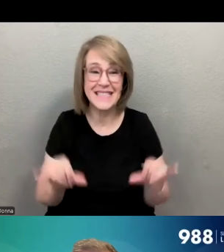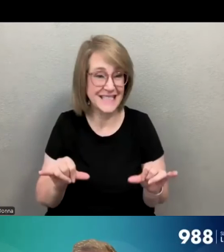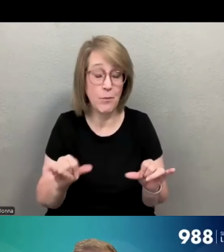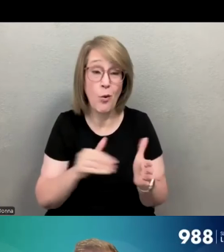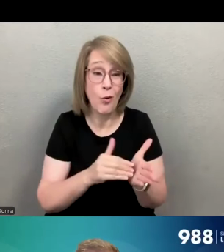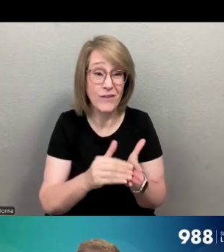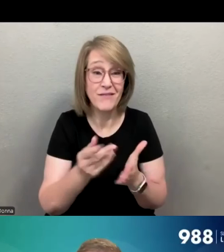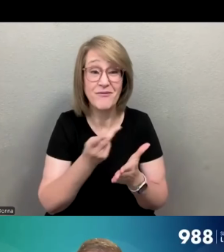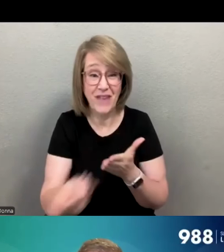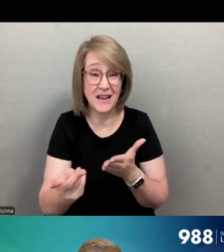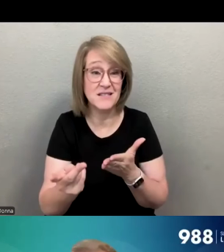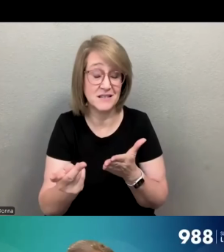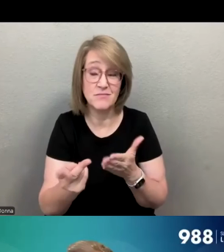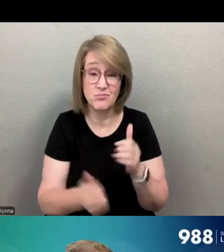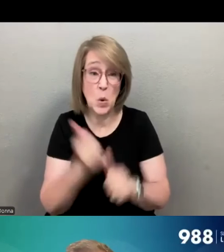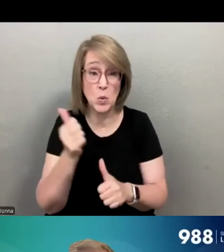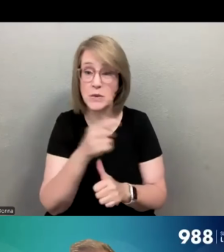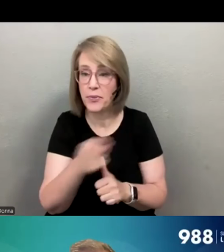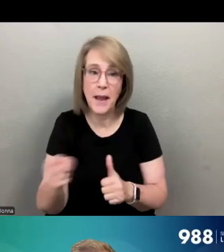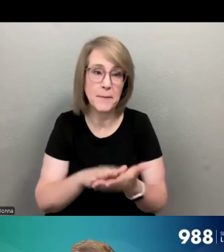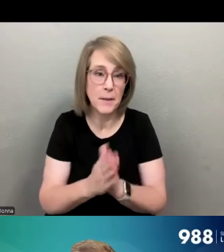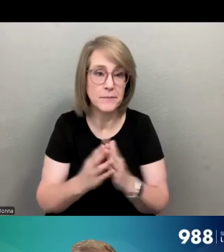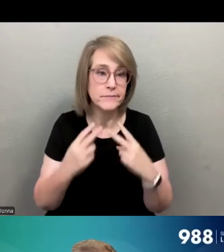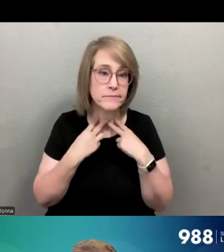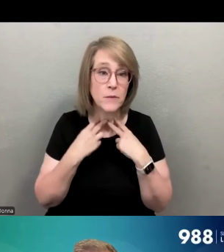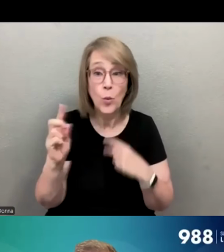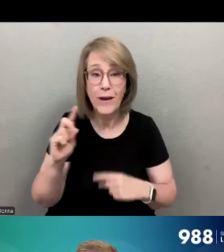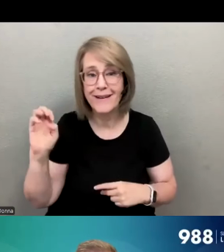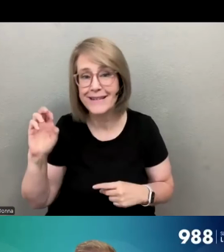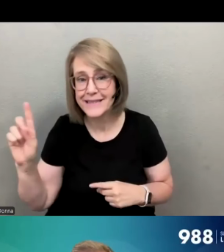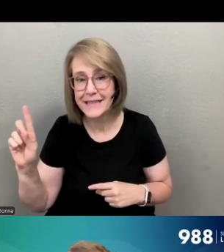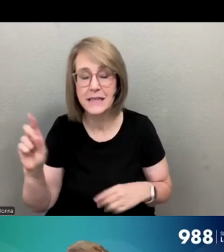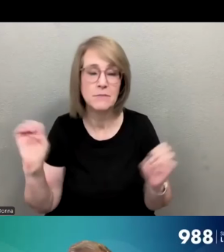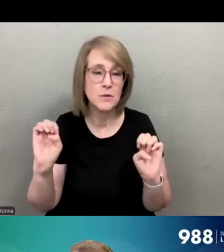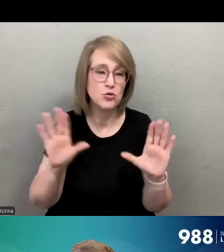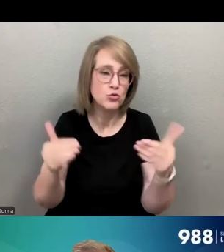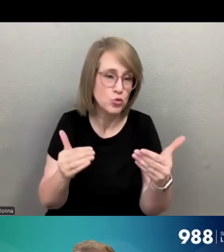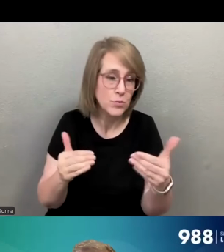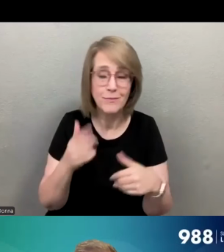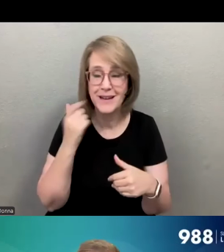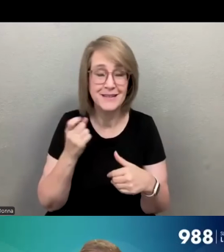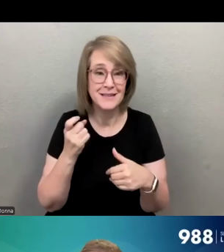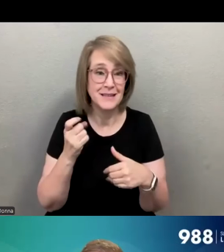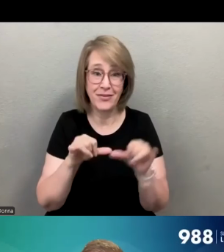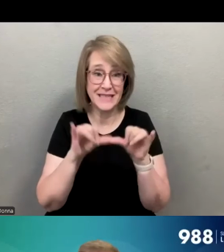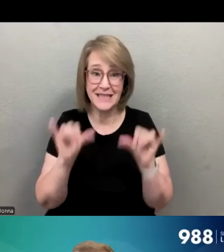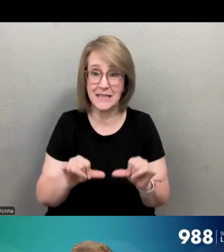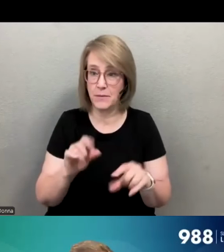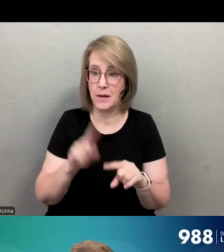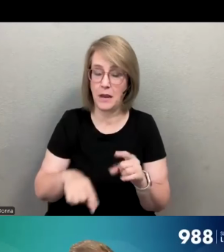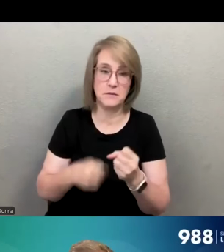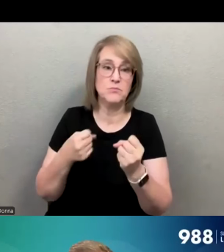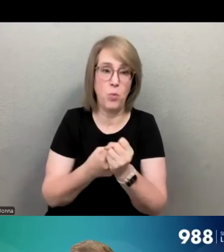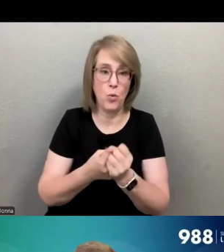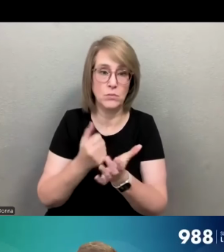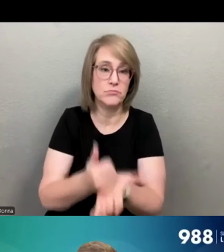And these are often the people who end up getting stuck in emergency departments because the system is so siloed and really doesn't have the adequate